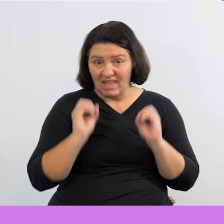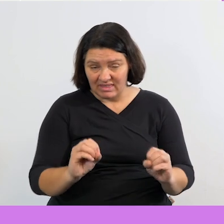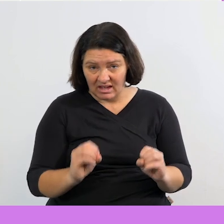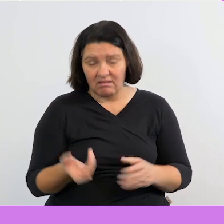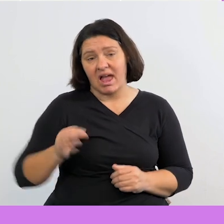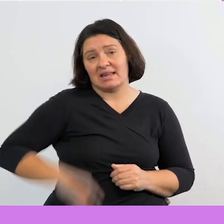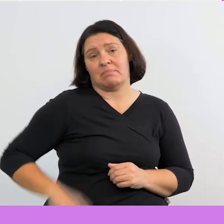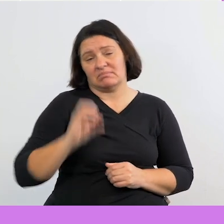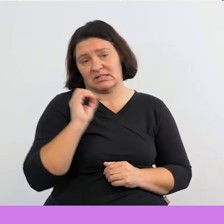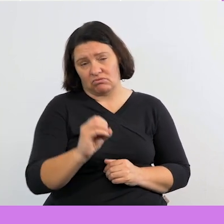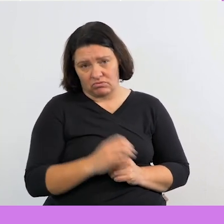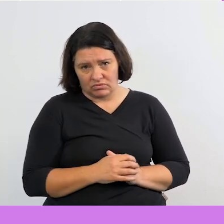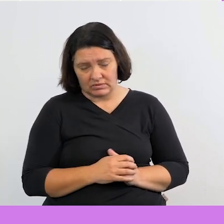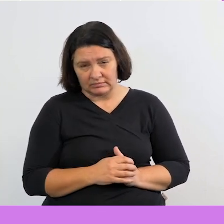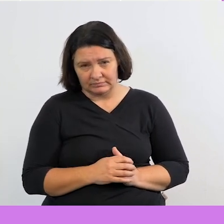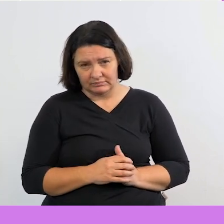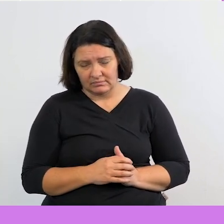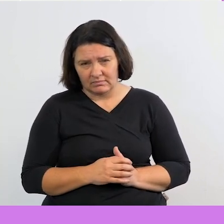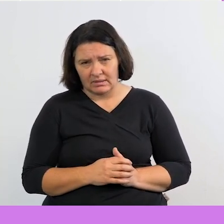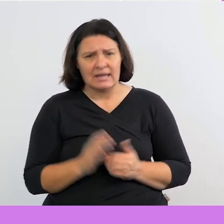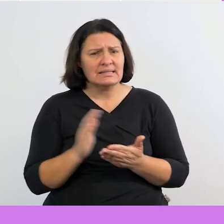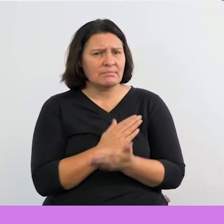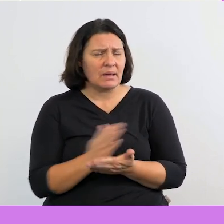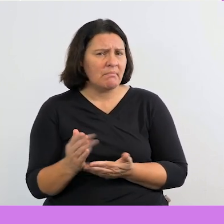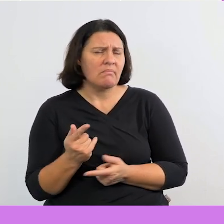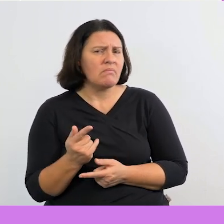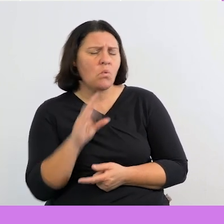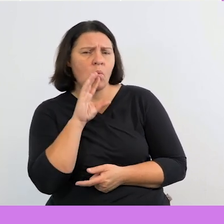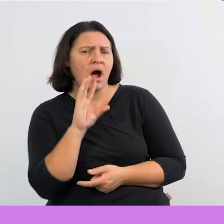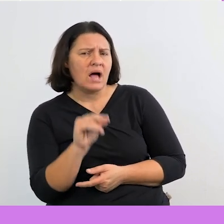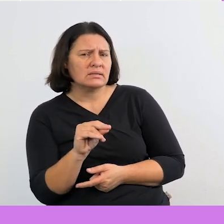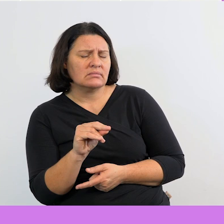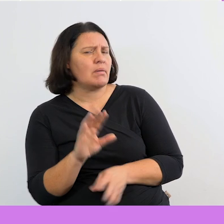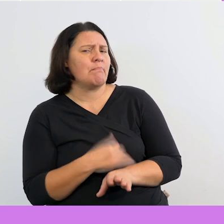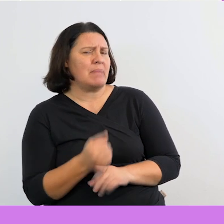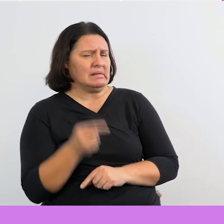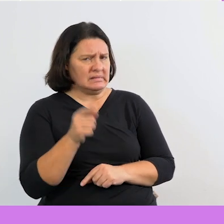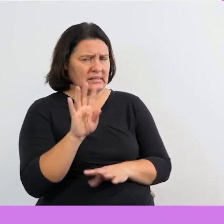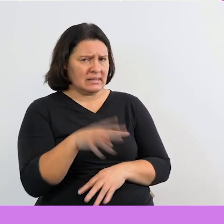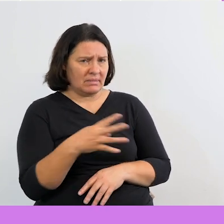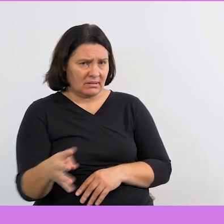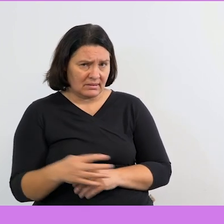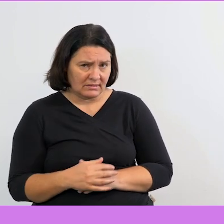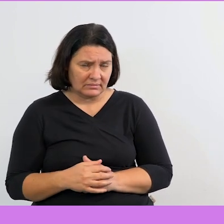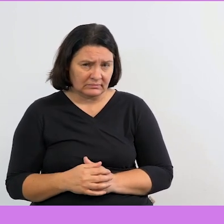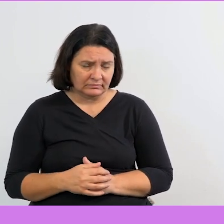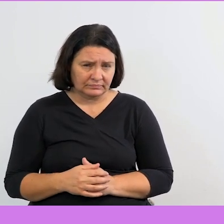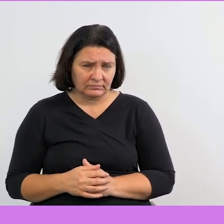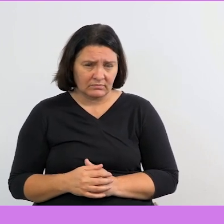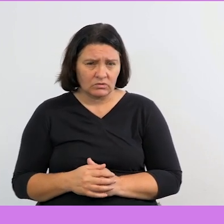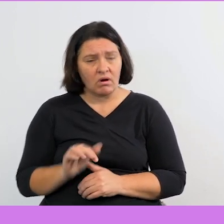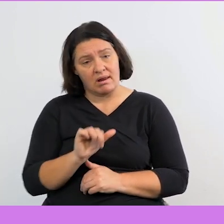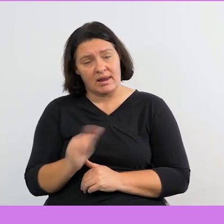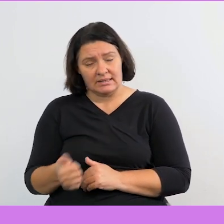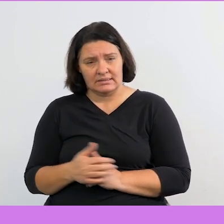Vaux roll, the income will be zero, just to give you an idea. Sometimes we ask you questions based on the table as well. Now let's go